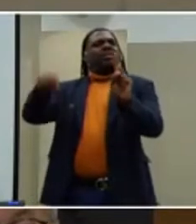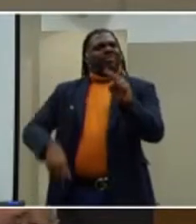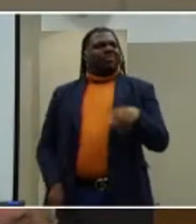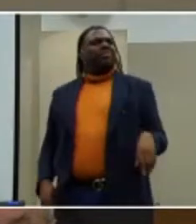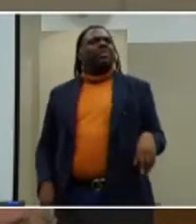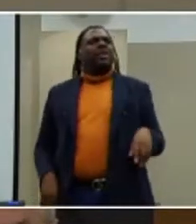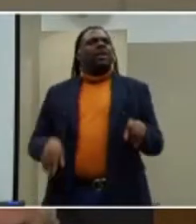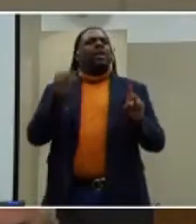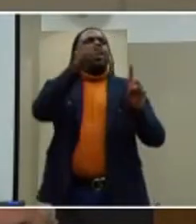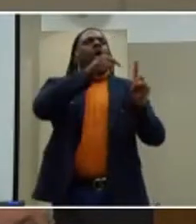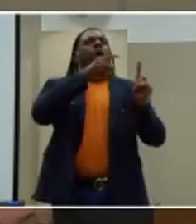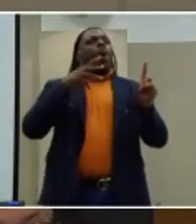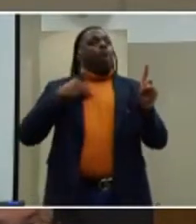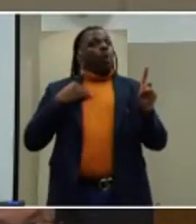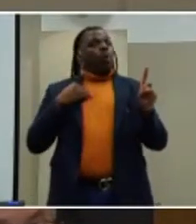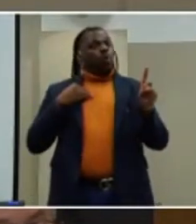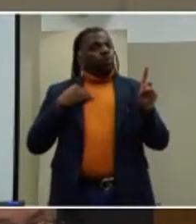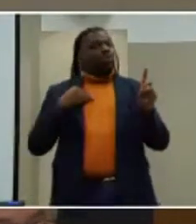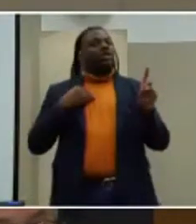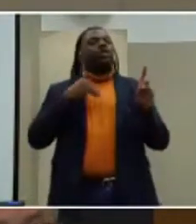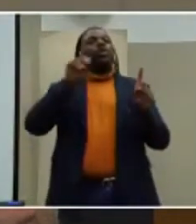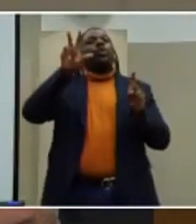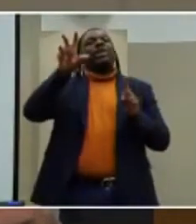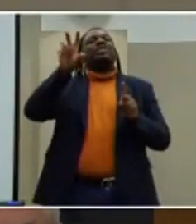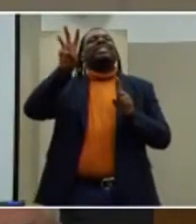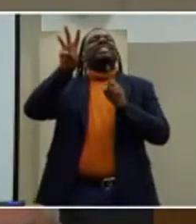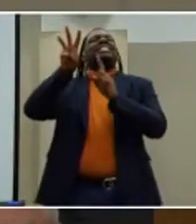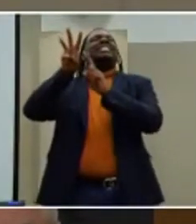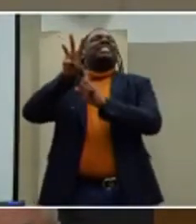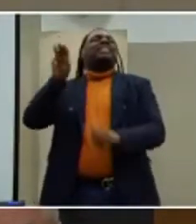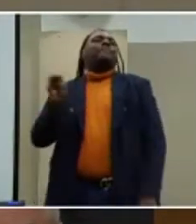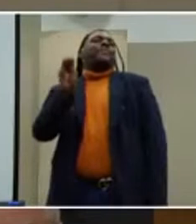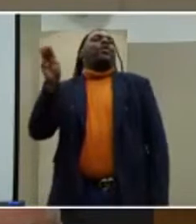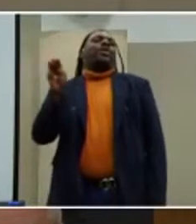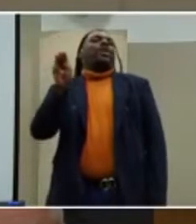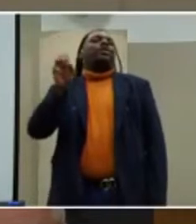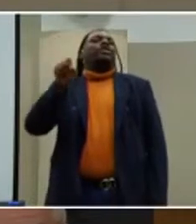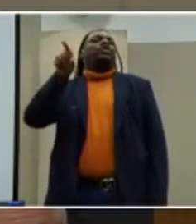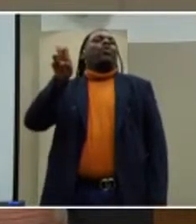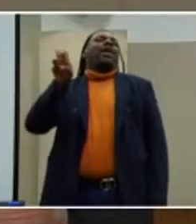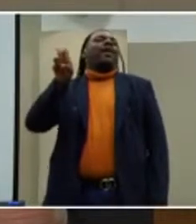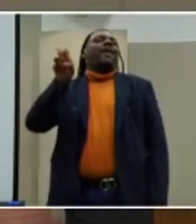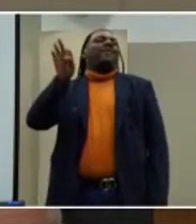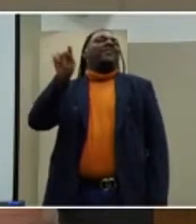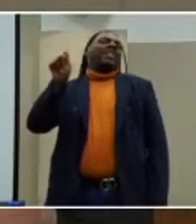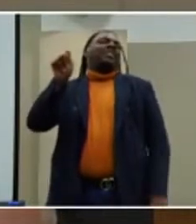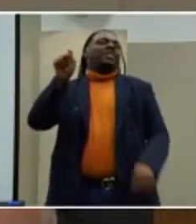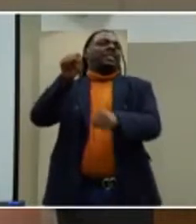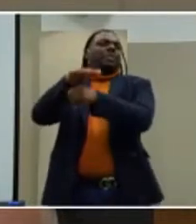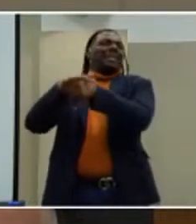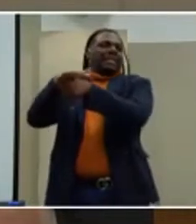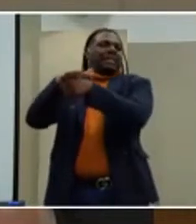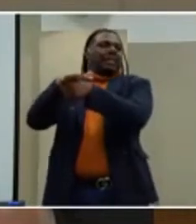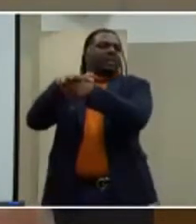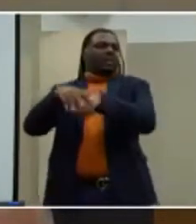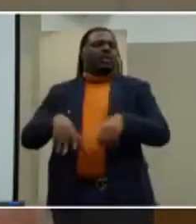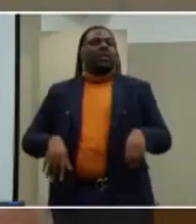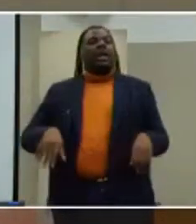GSA owns and leases over 363 million square feet of space and